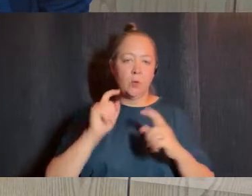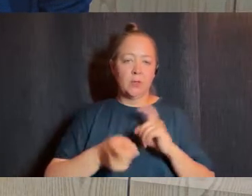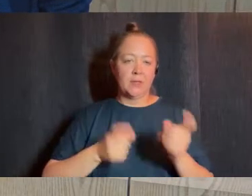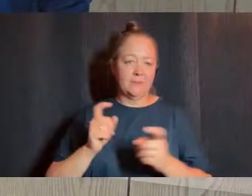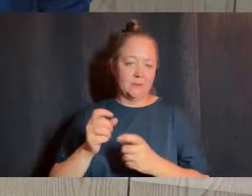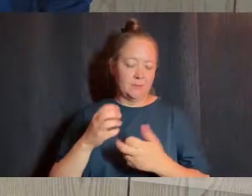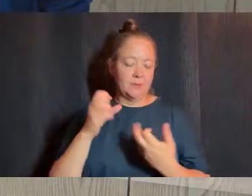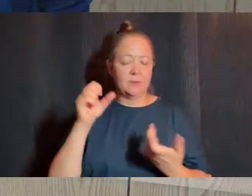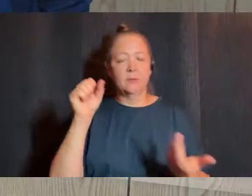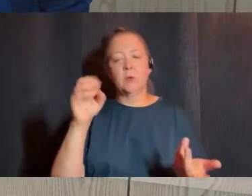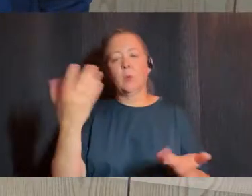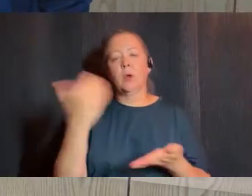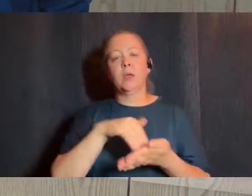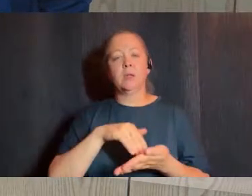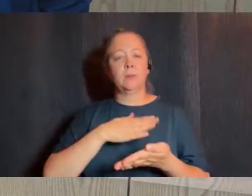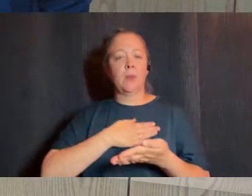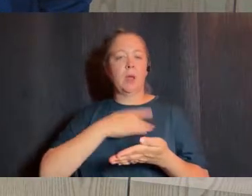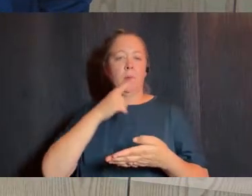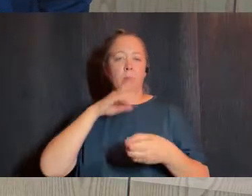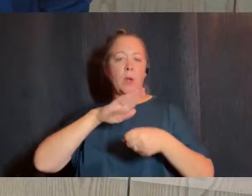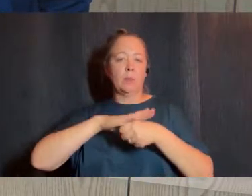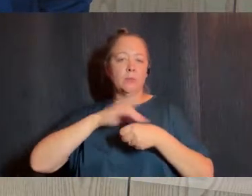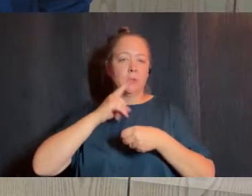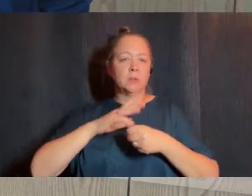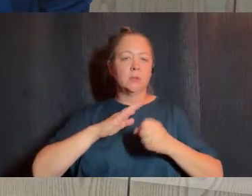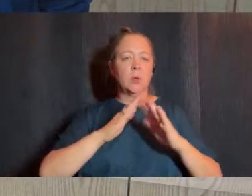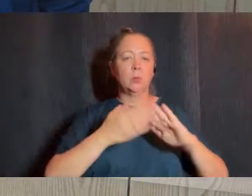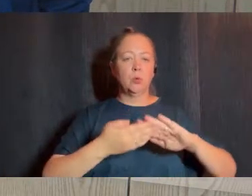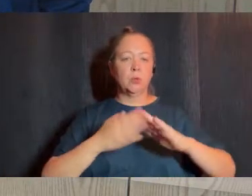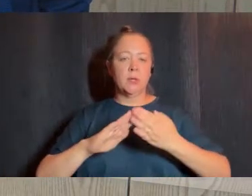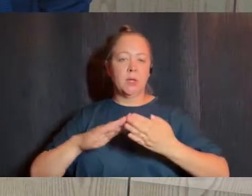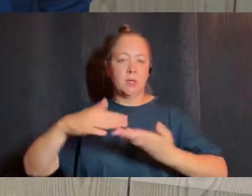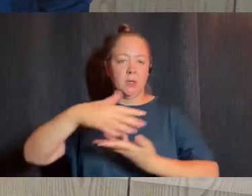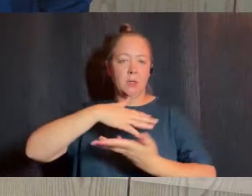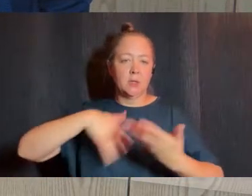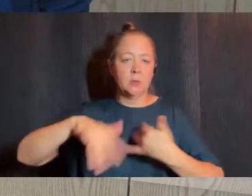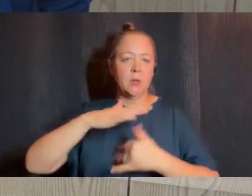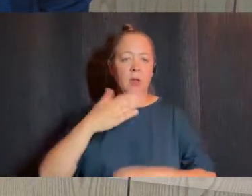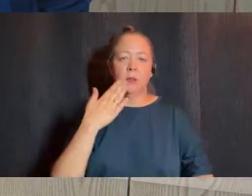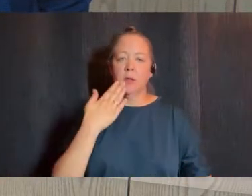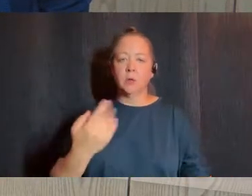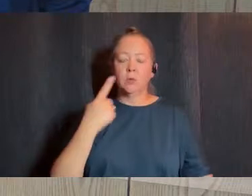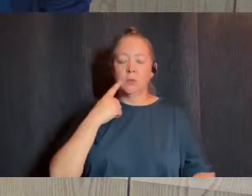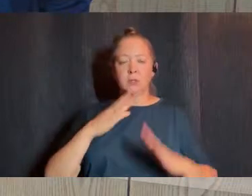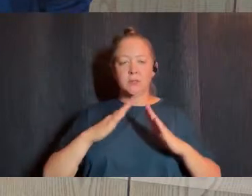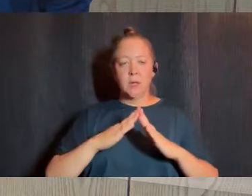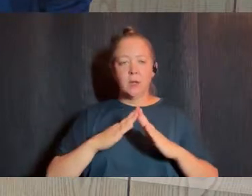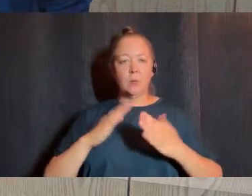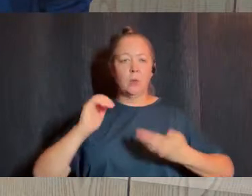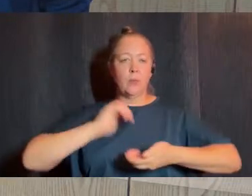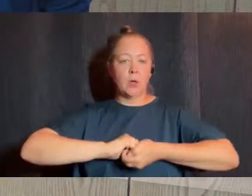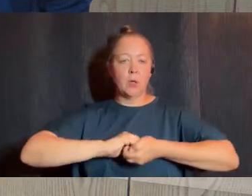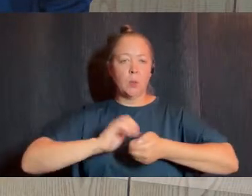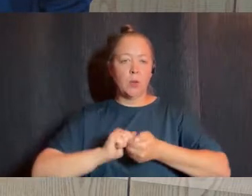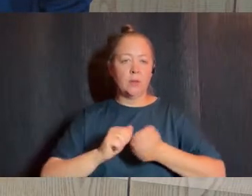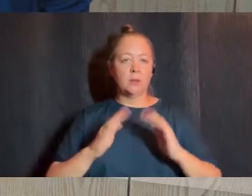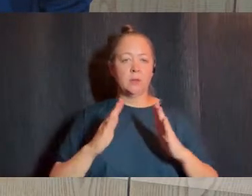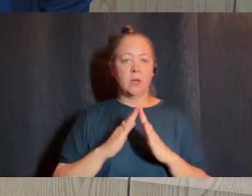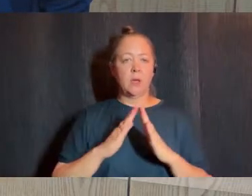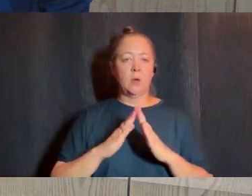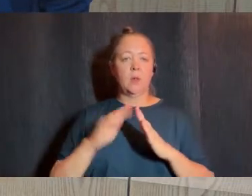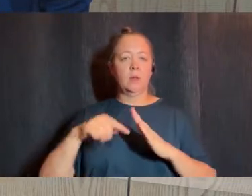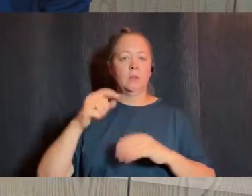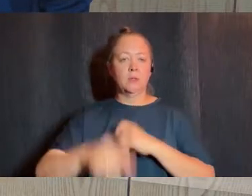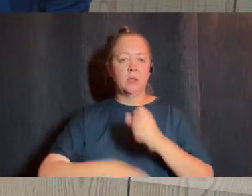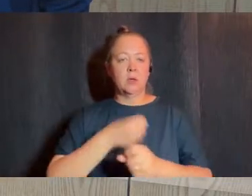is my promise of community engagement. And thank you to the town. We're partnering with the town this year, where it should be,